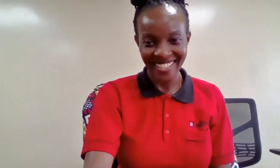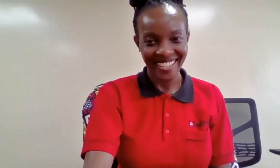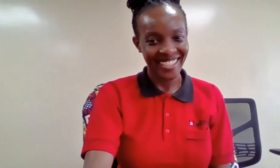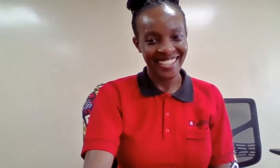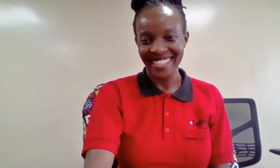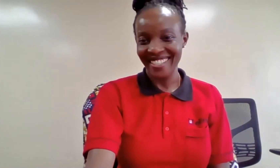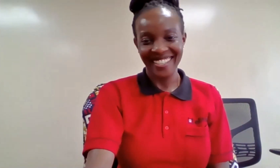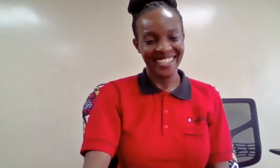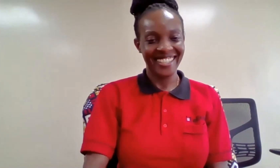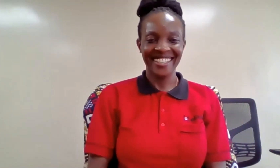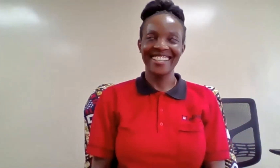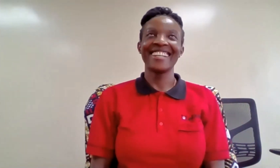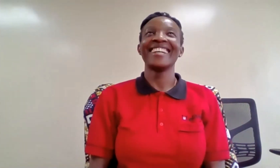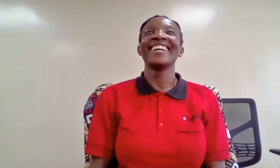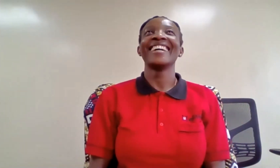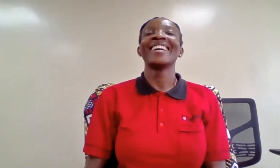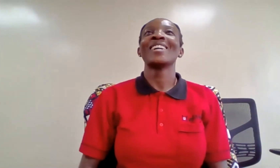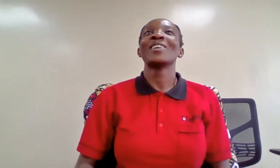Joji.